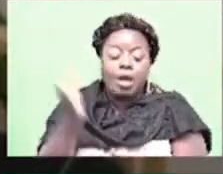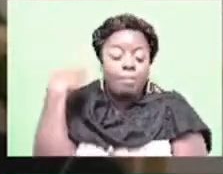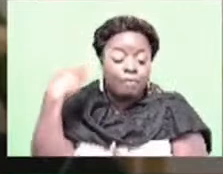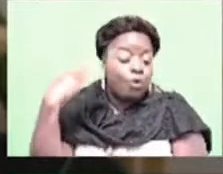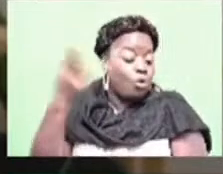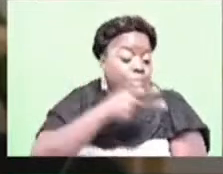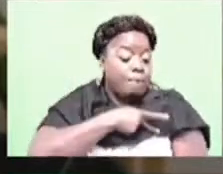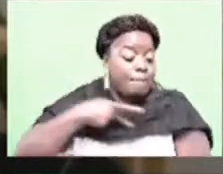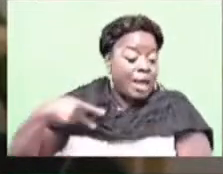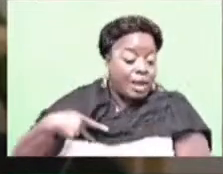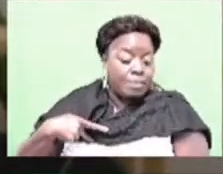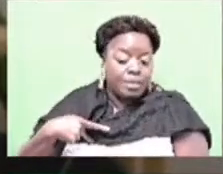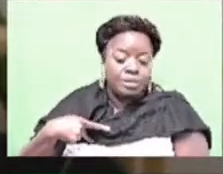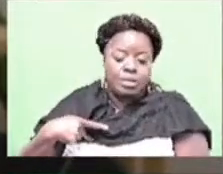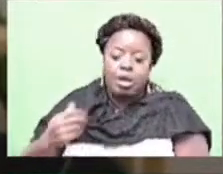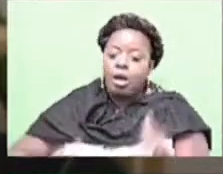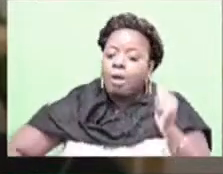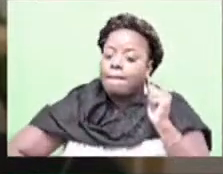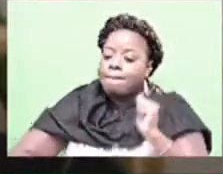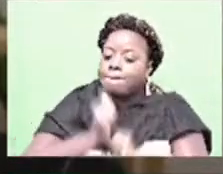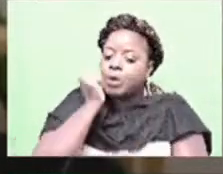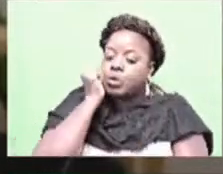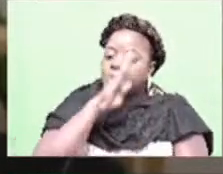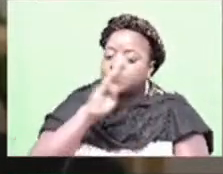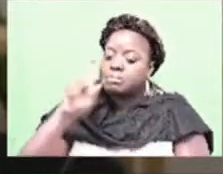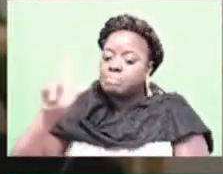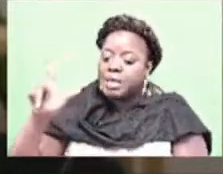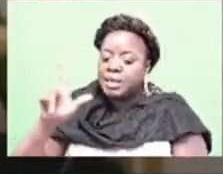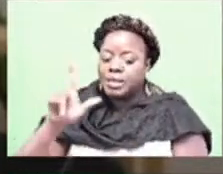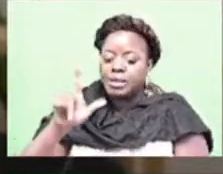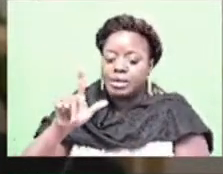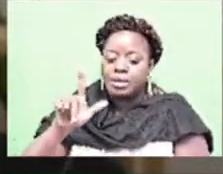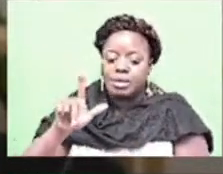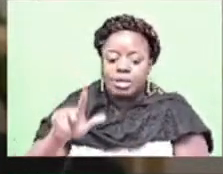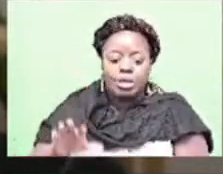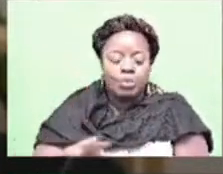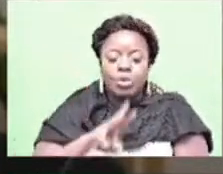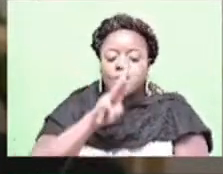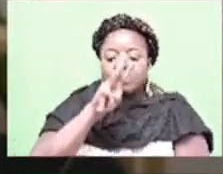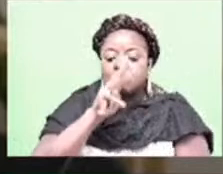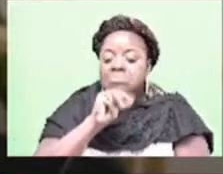the most amount of bills this administration probably passed were miscellaneous provision bills.